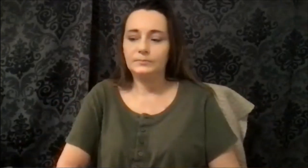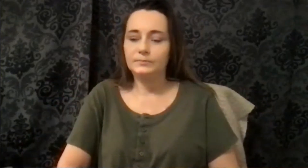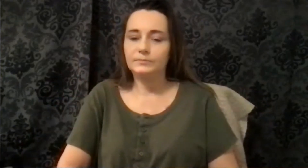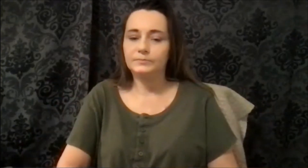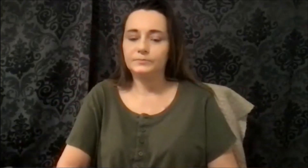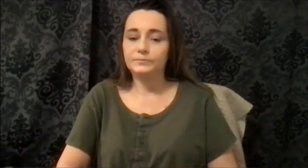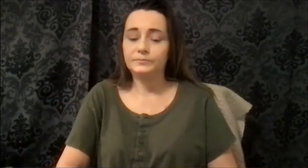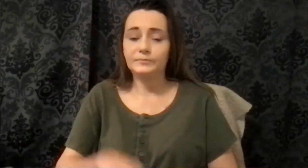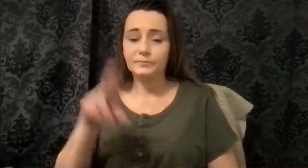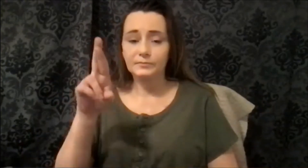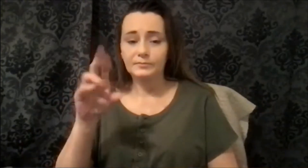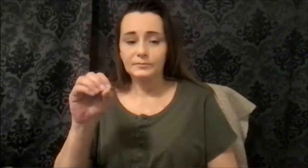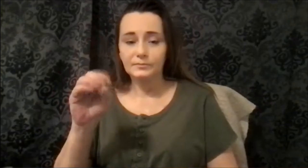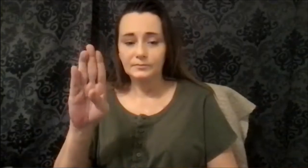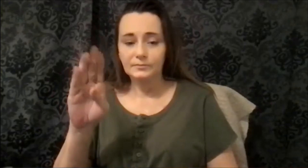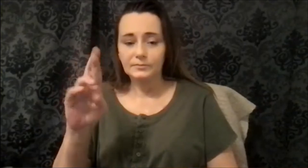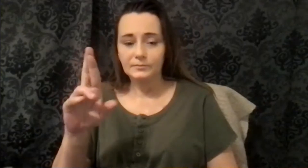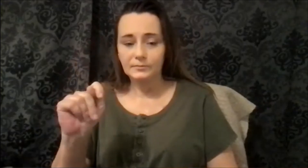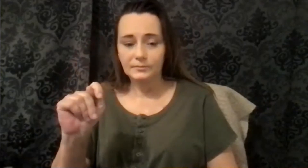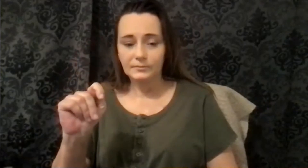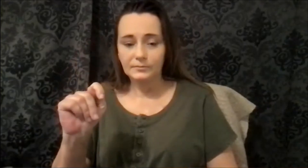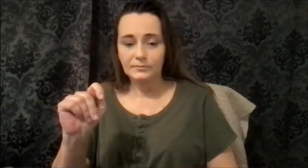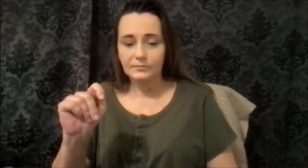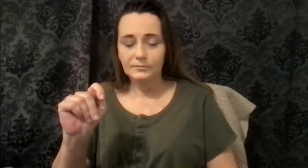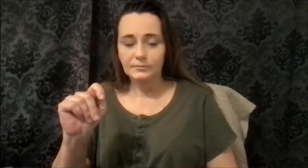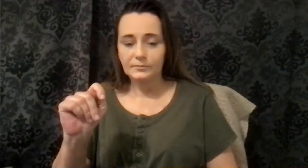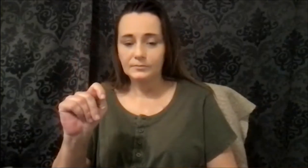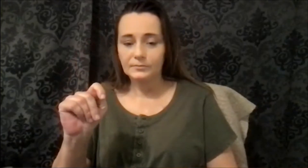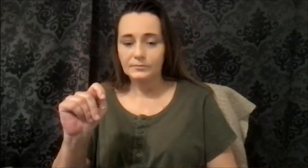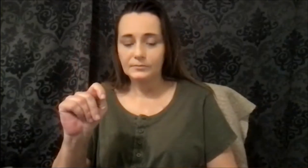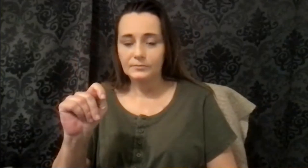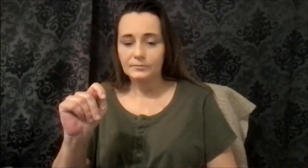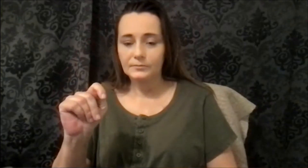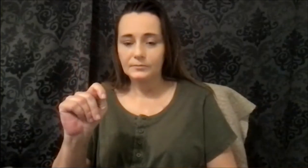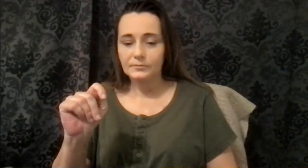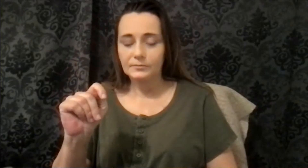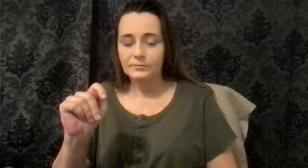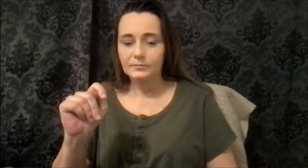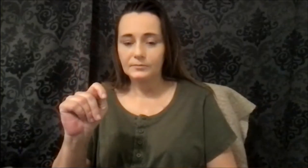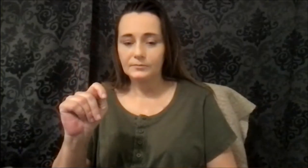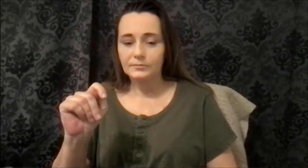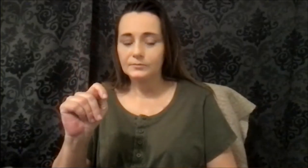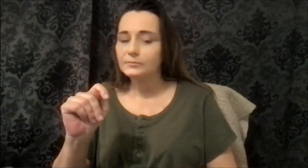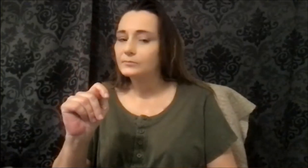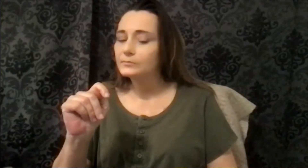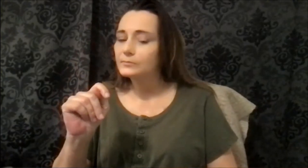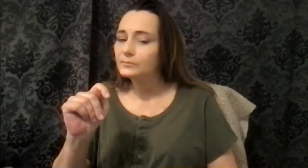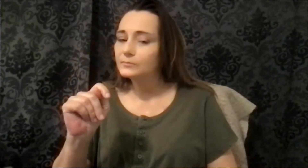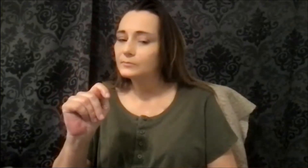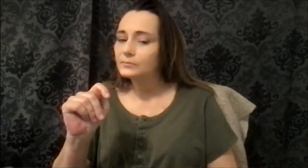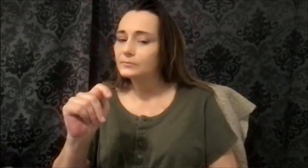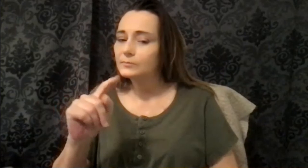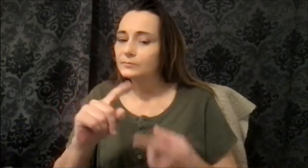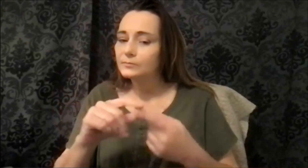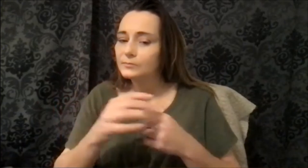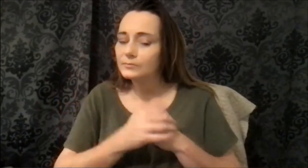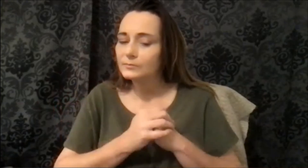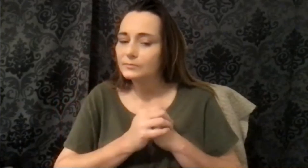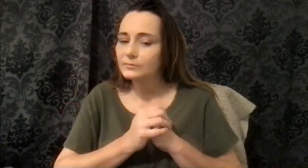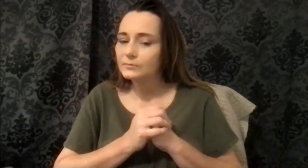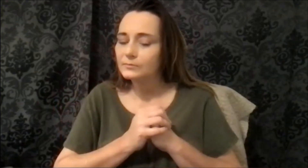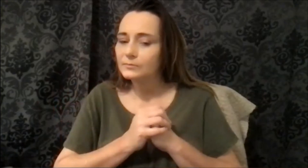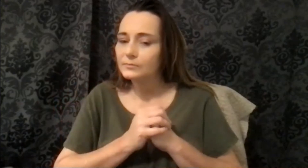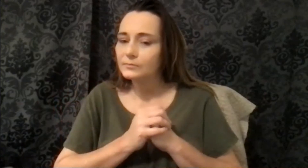Is Robert the next one? You have Michelle, or who'd you have? His hand is Amitabh? up and down a little bit, but yes, we have. Amitabh and